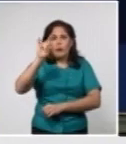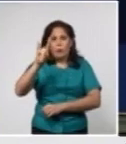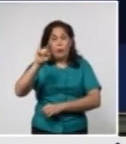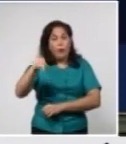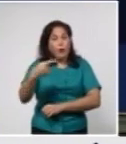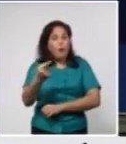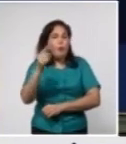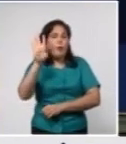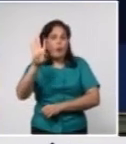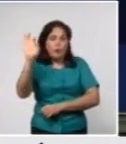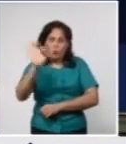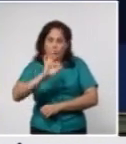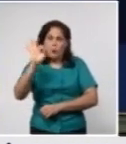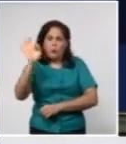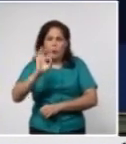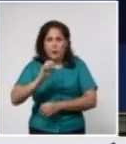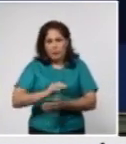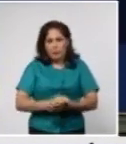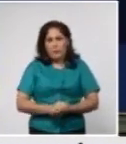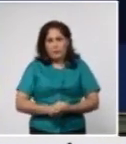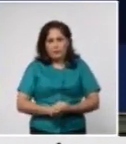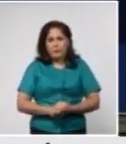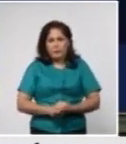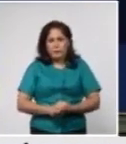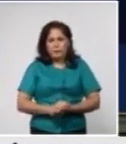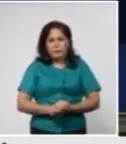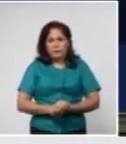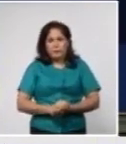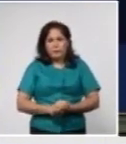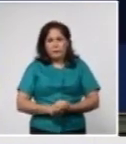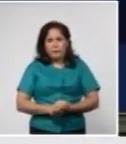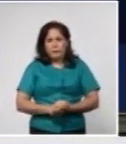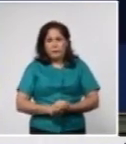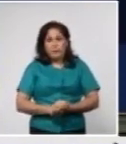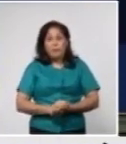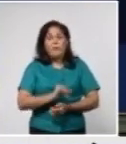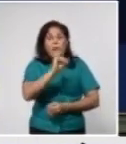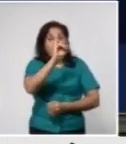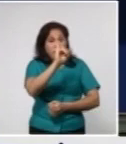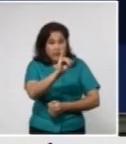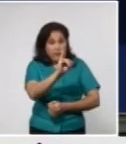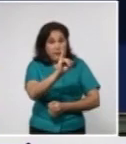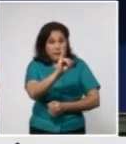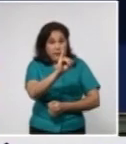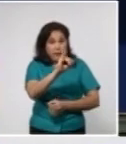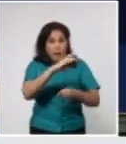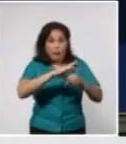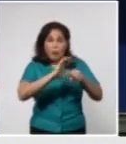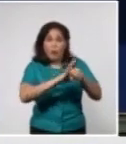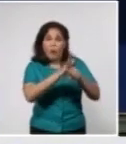1,127 patients are female, which is 49.4%.